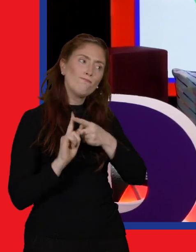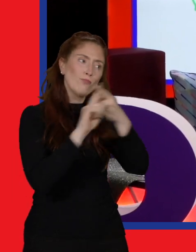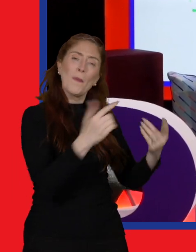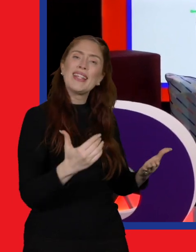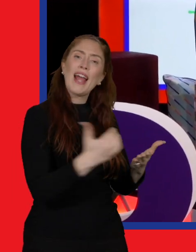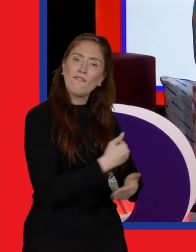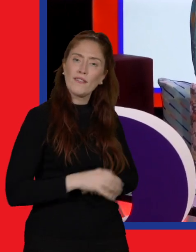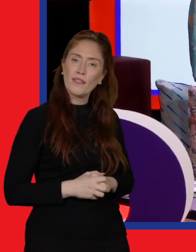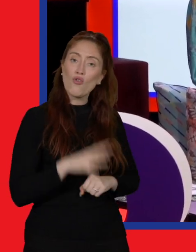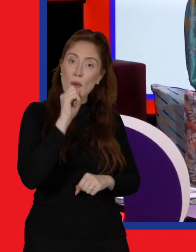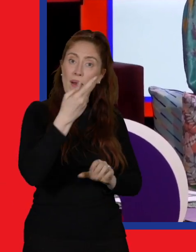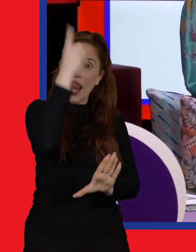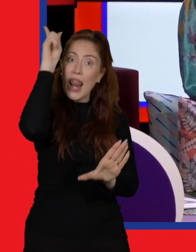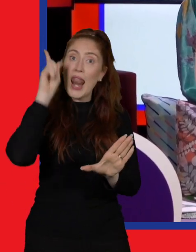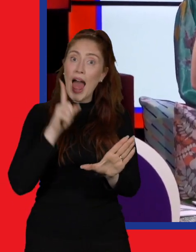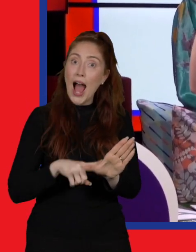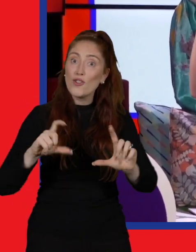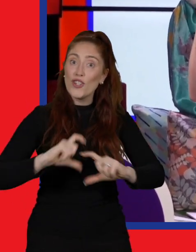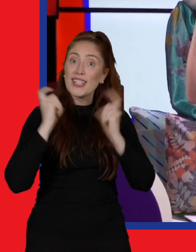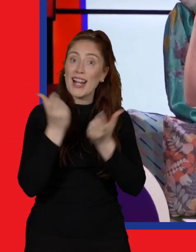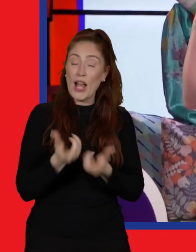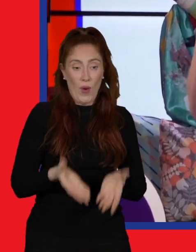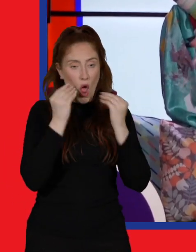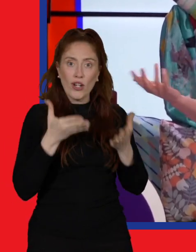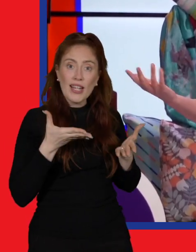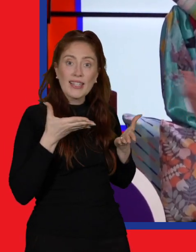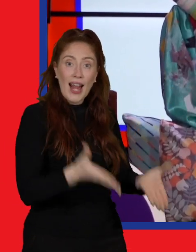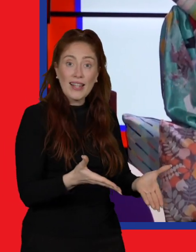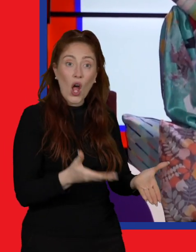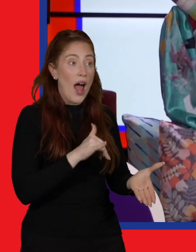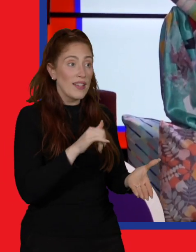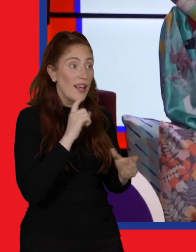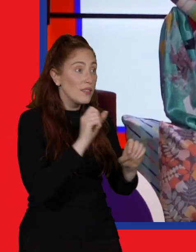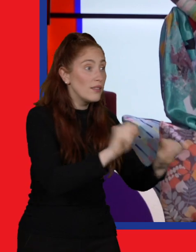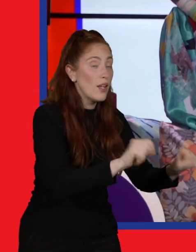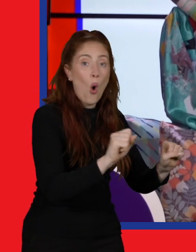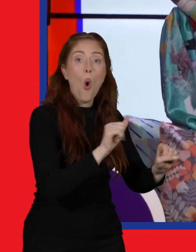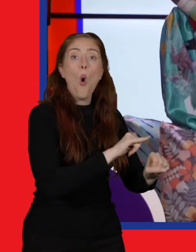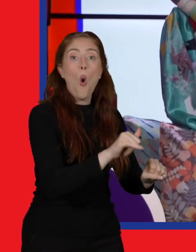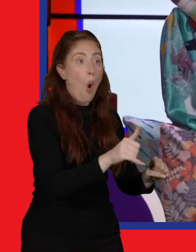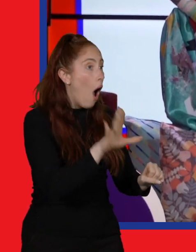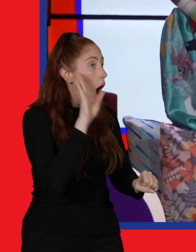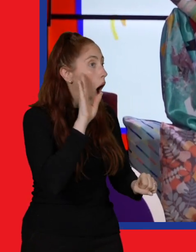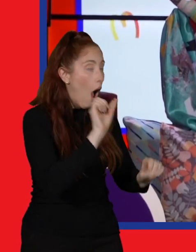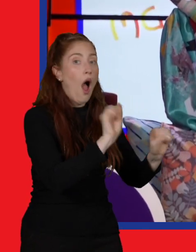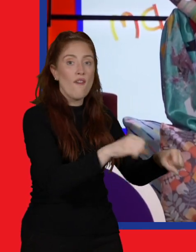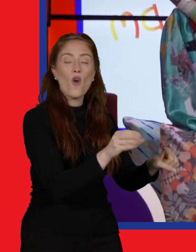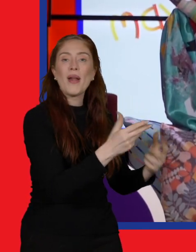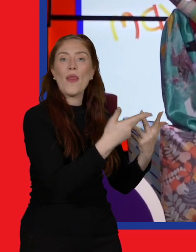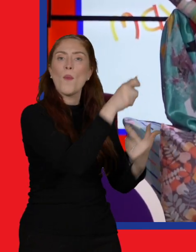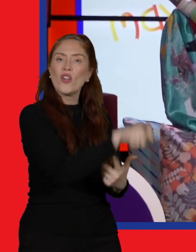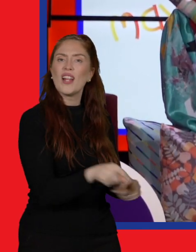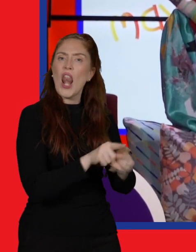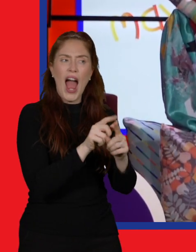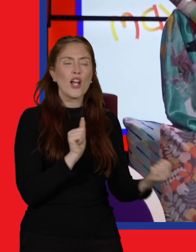the ways that we can keep ourselves safe. In last year's ABCSL, we learnt that consent is getting or giving clear permission to